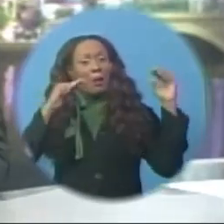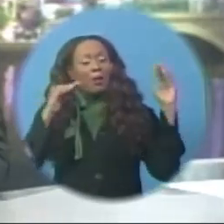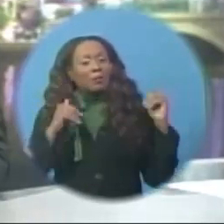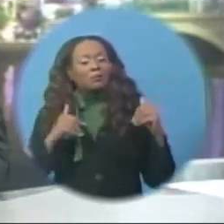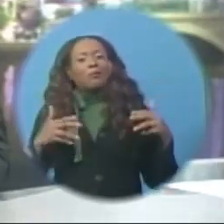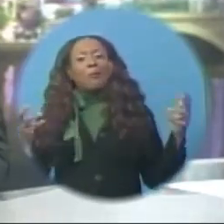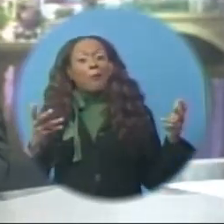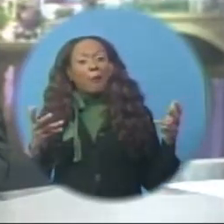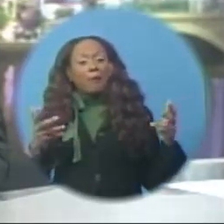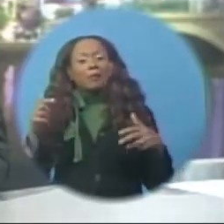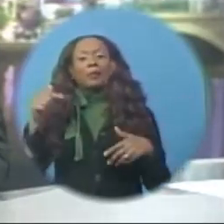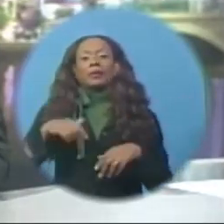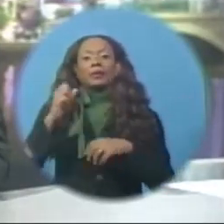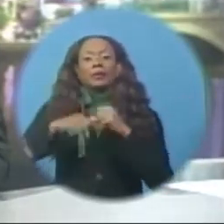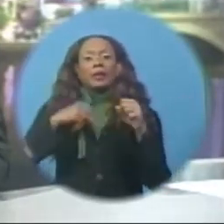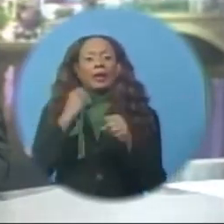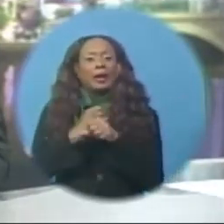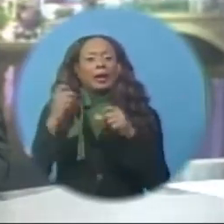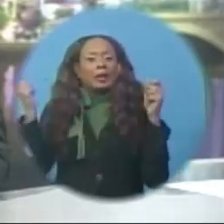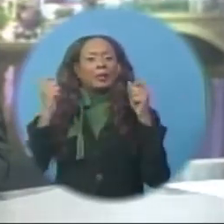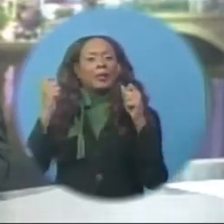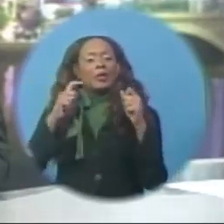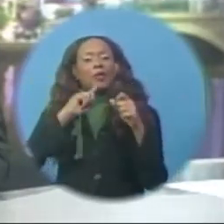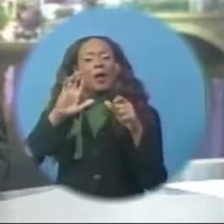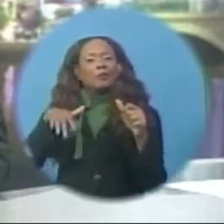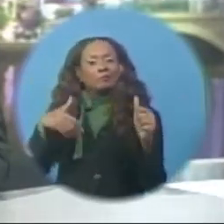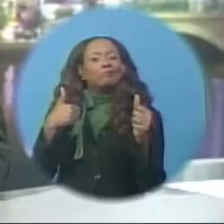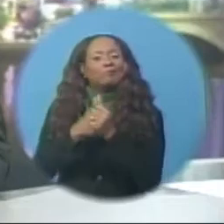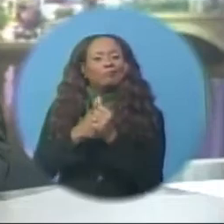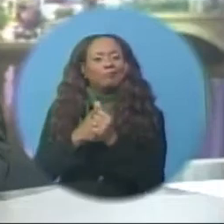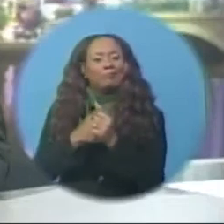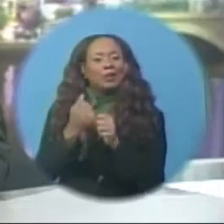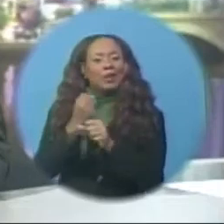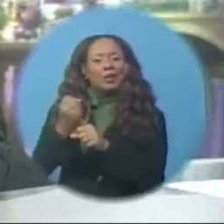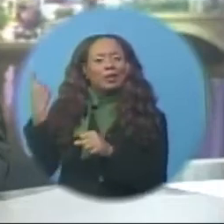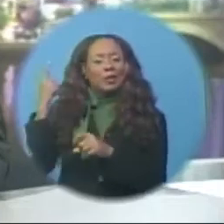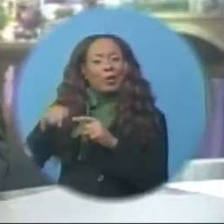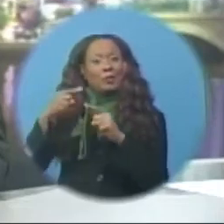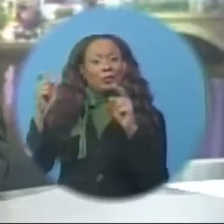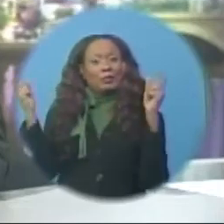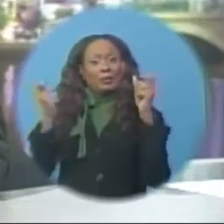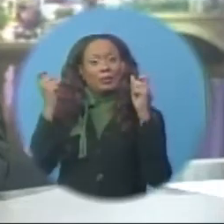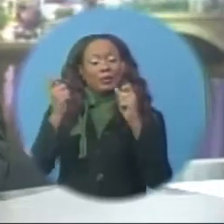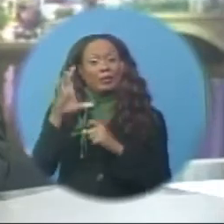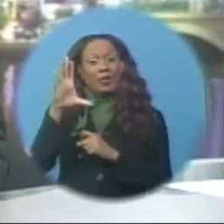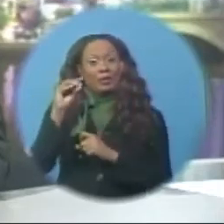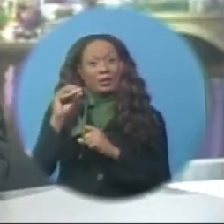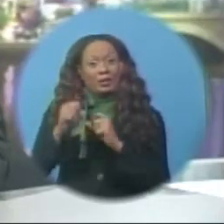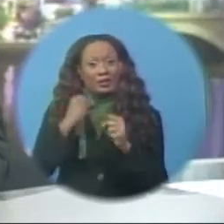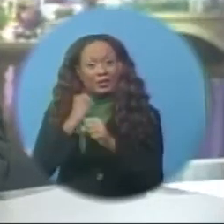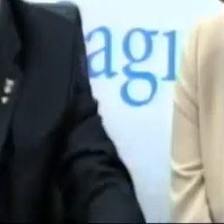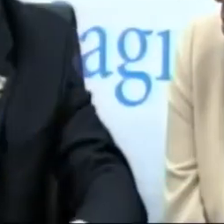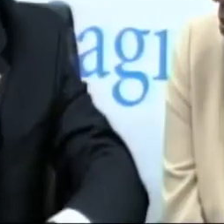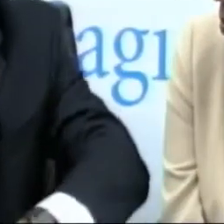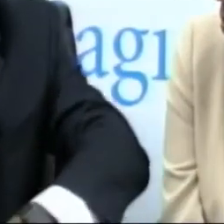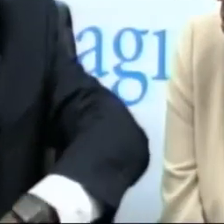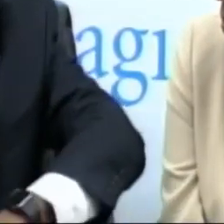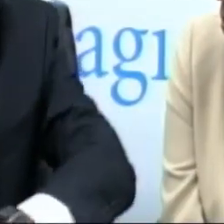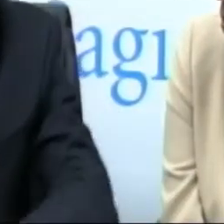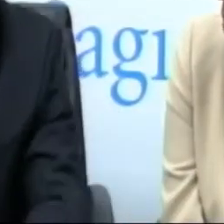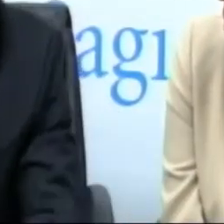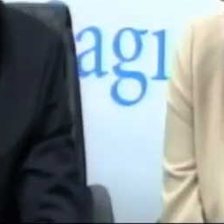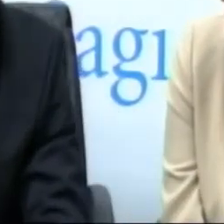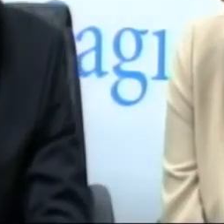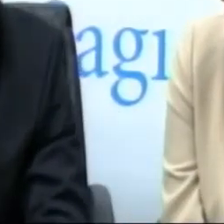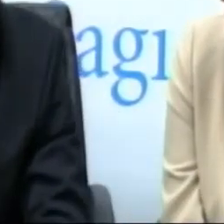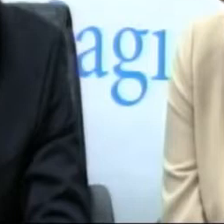this year's celebrations to keep pace with last year when Barbados celebrated its 50th year. Certainly won't be